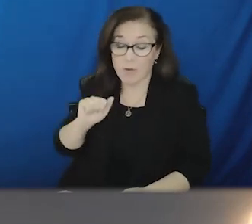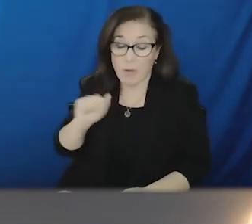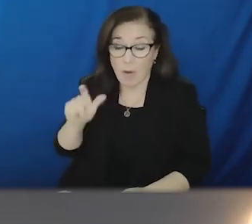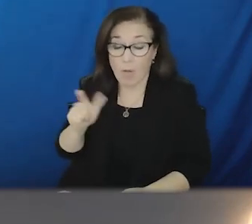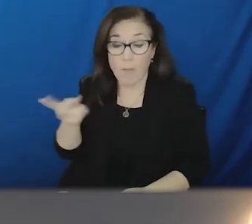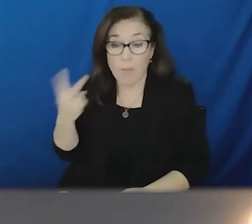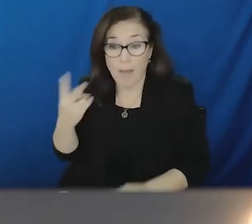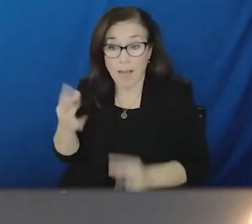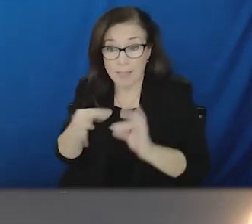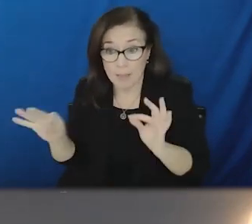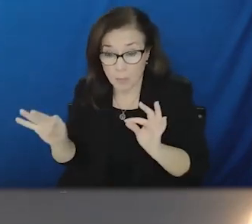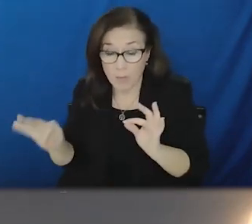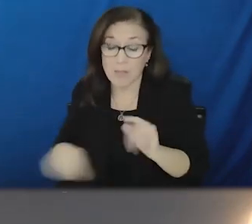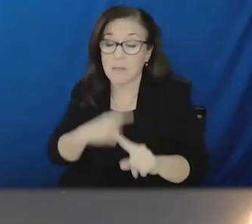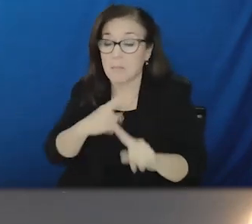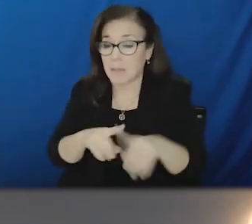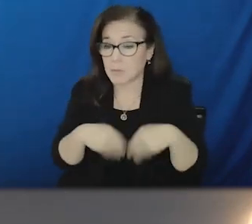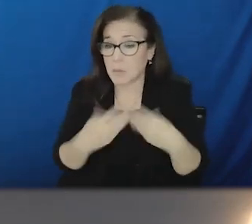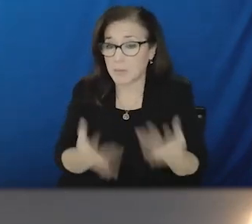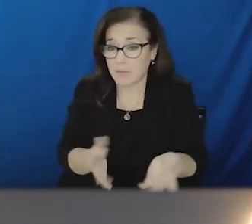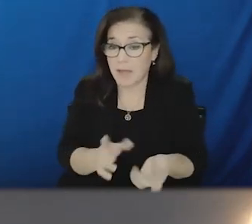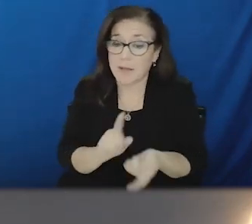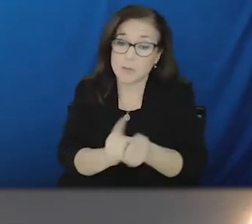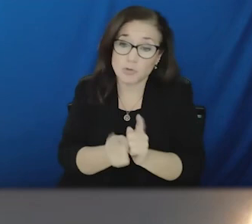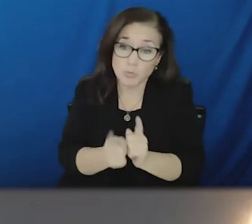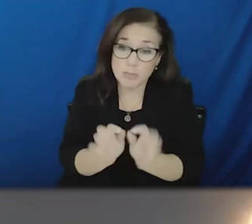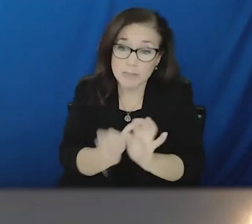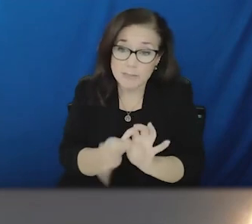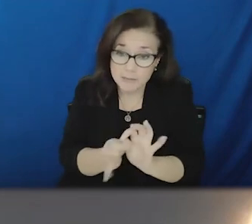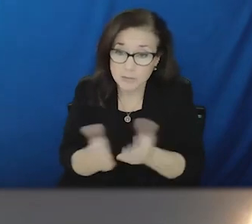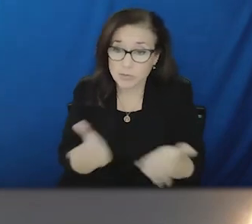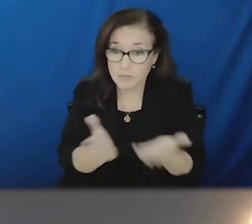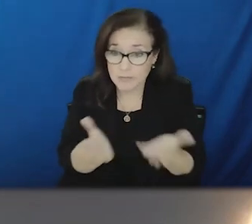have interpreting. So the